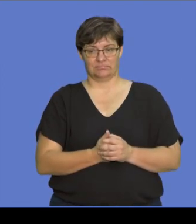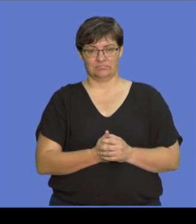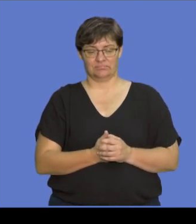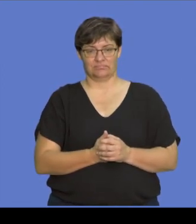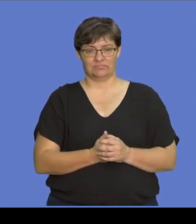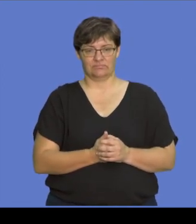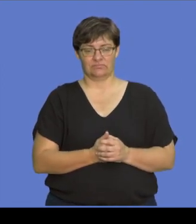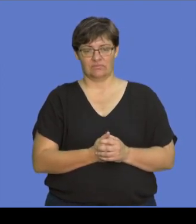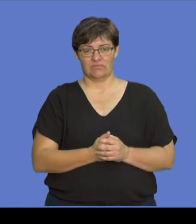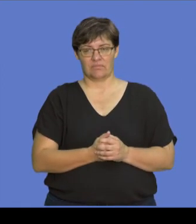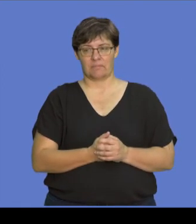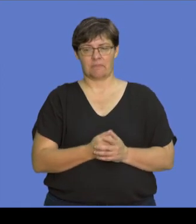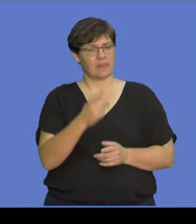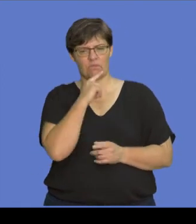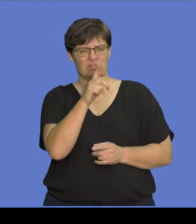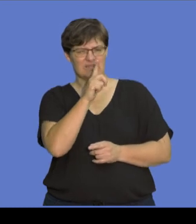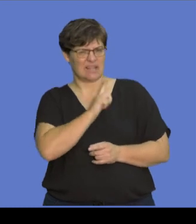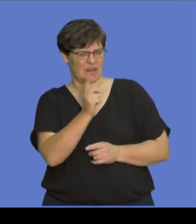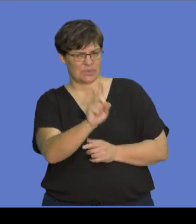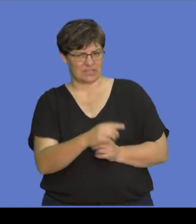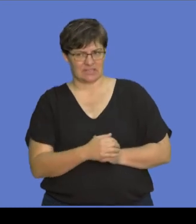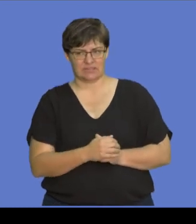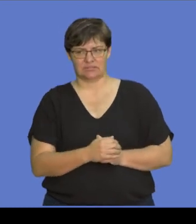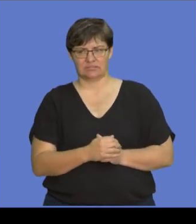With regards to direct labor, what are we told?